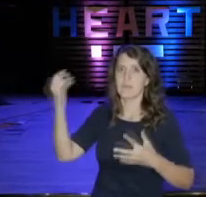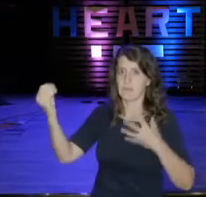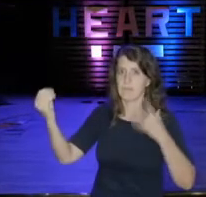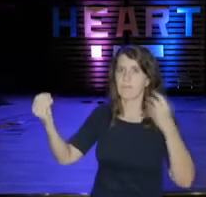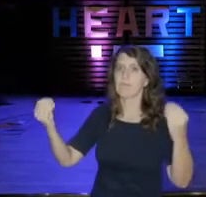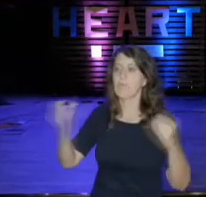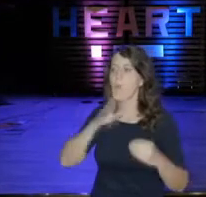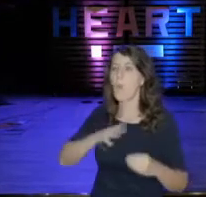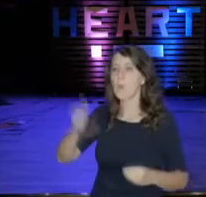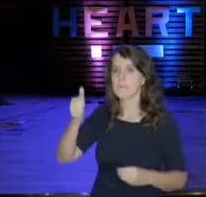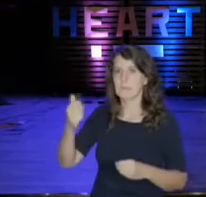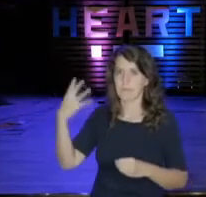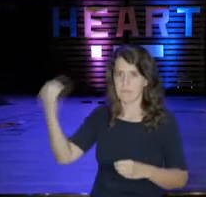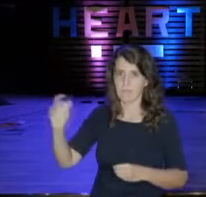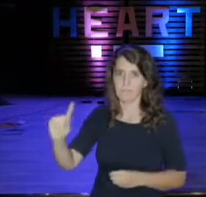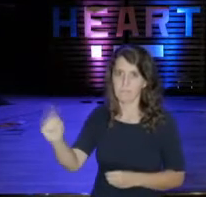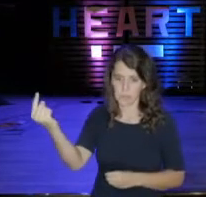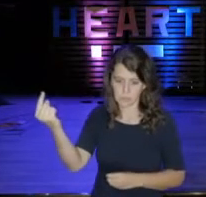oldest.